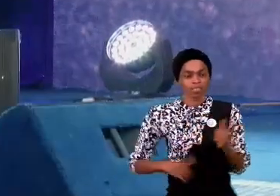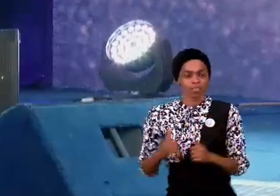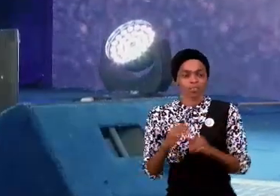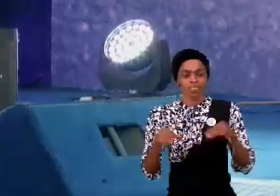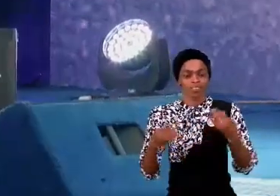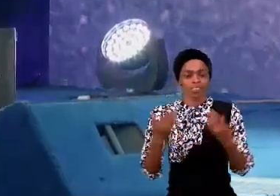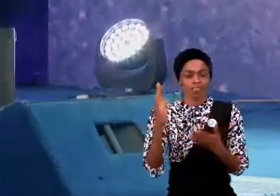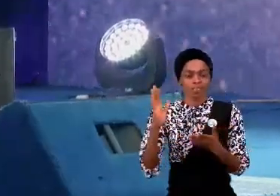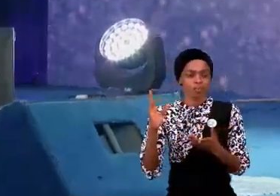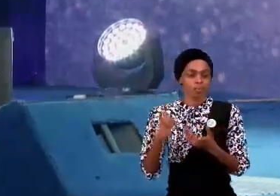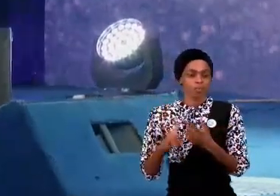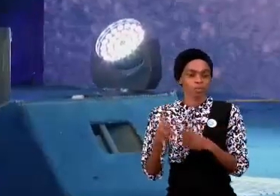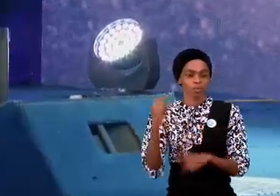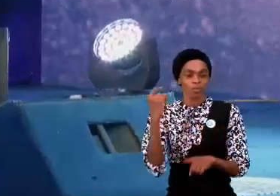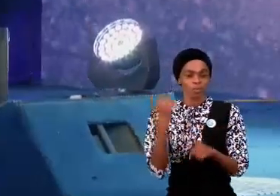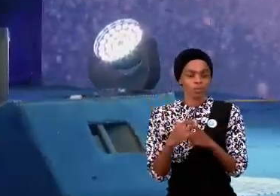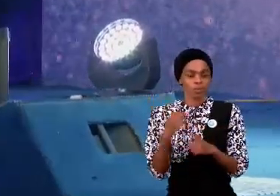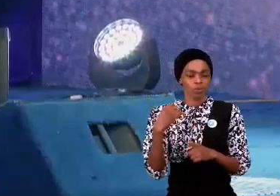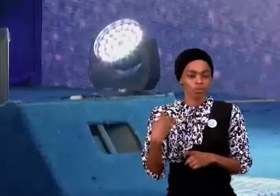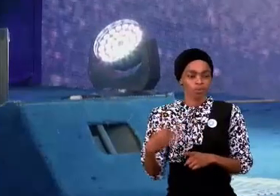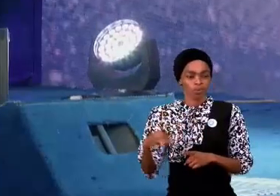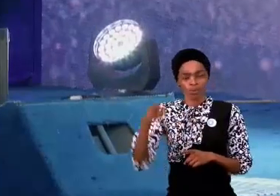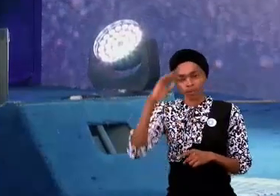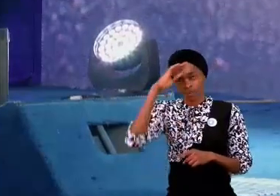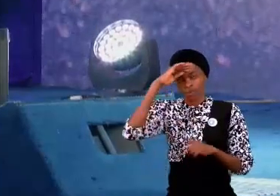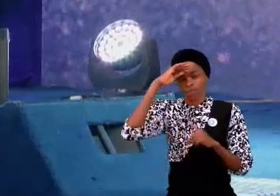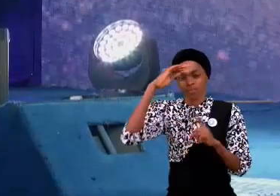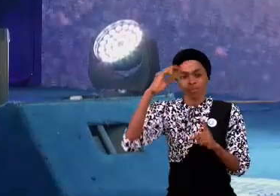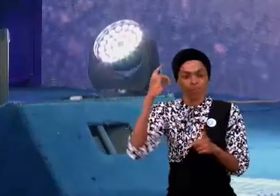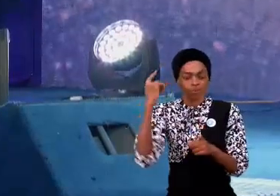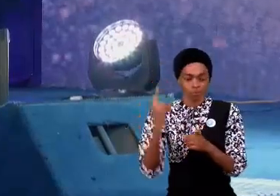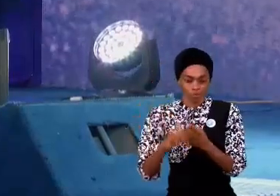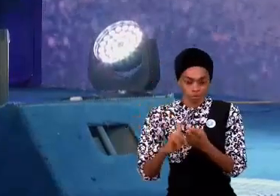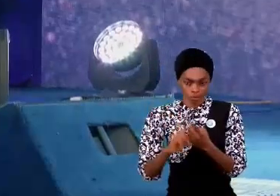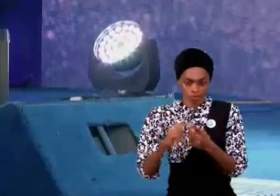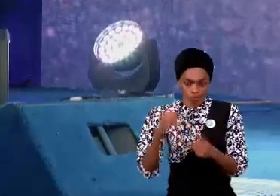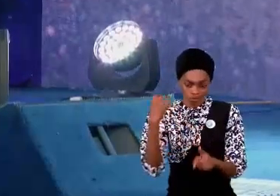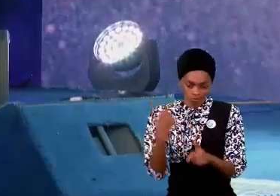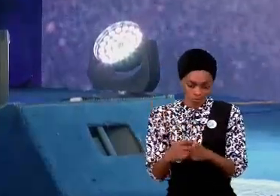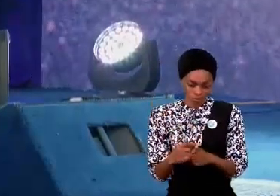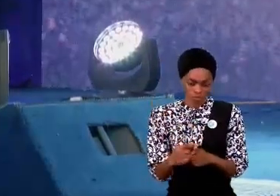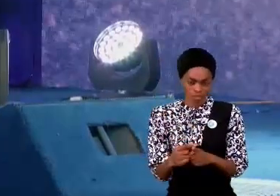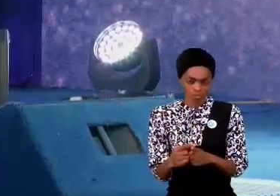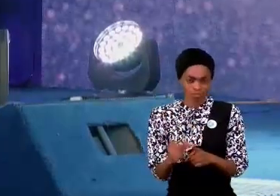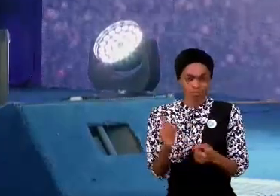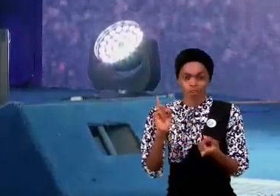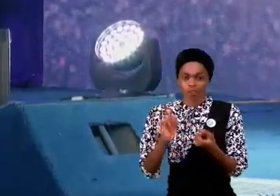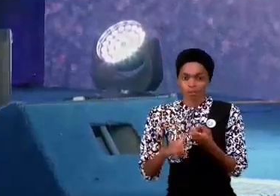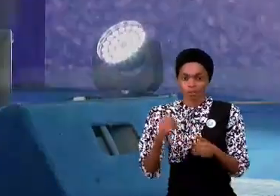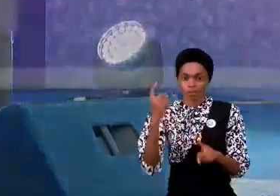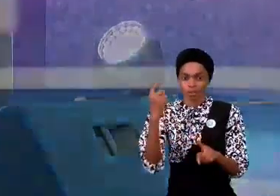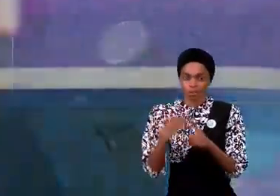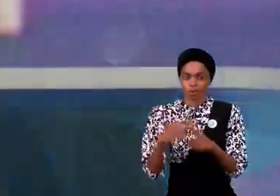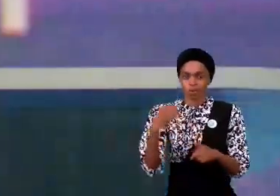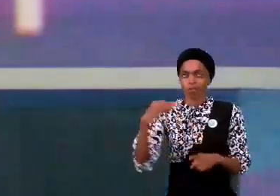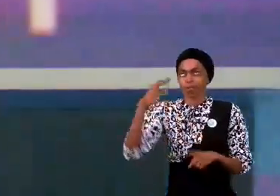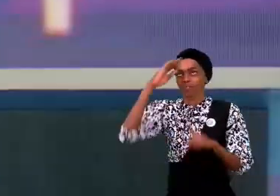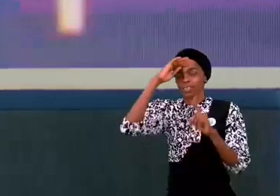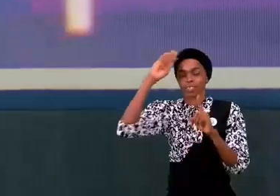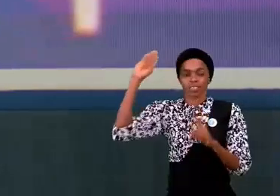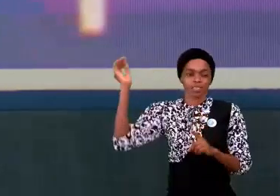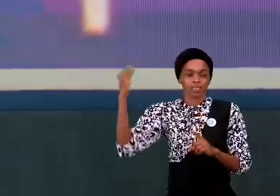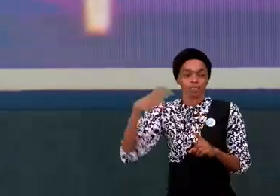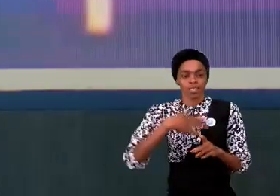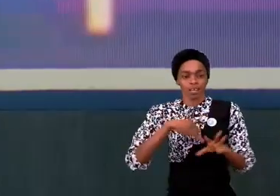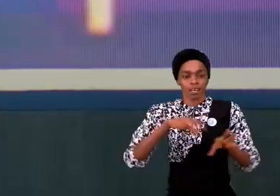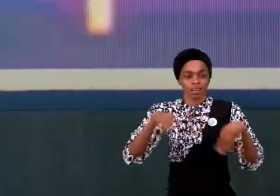unto the word of his grace, and granted signs and wonders to be done by